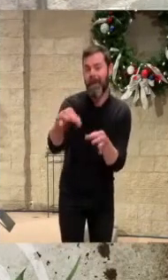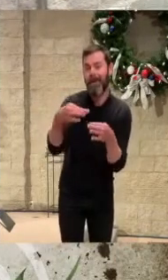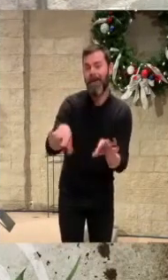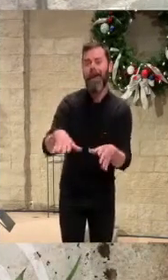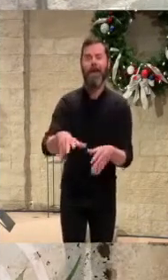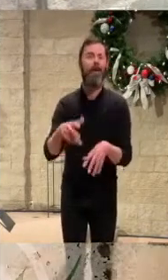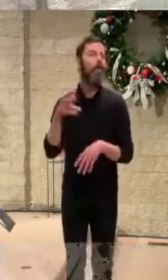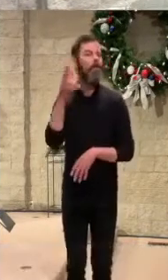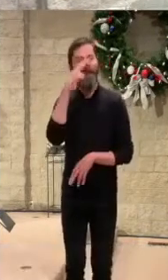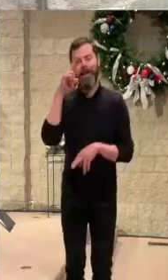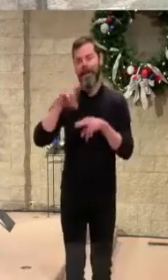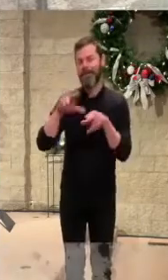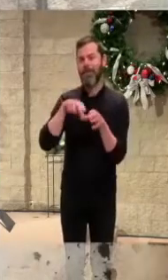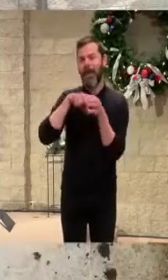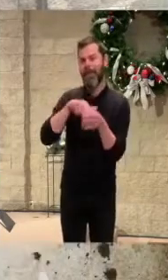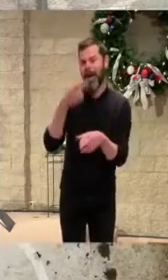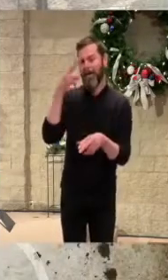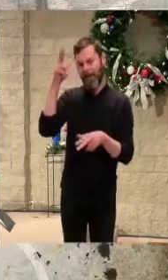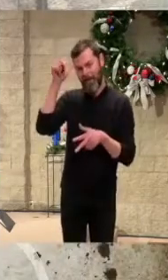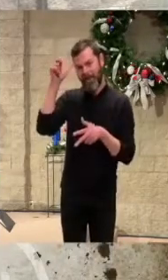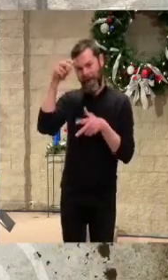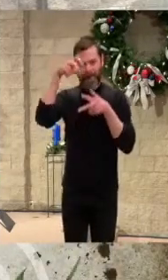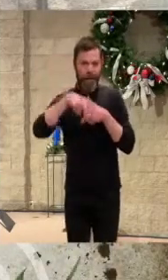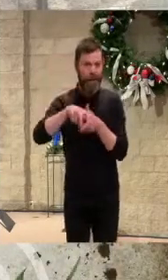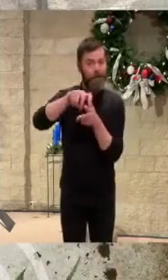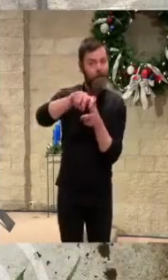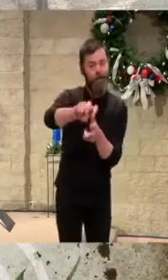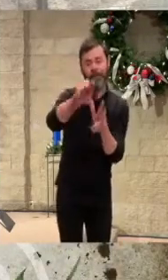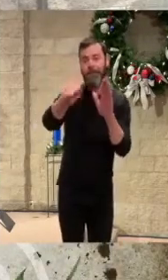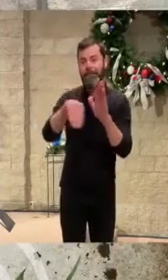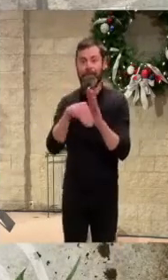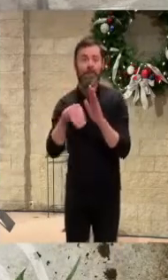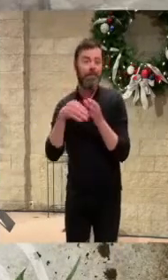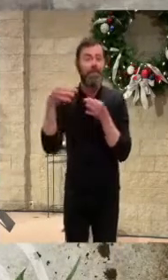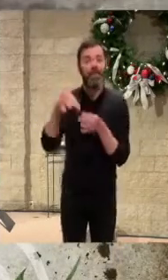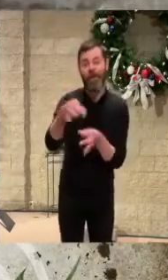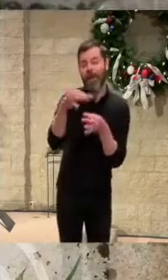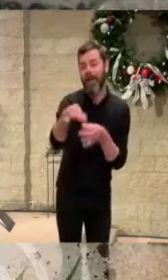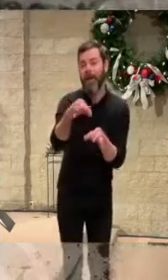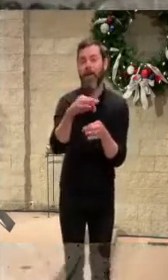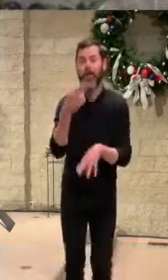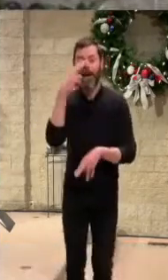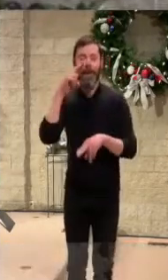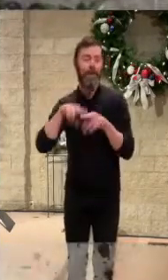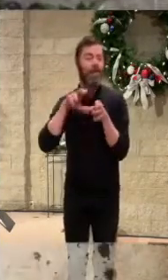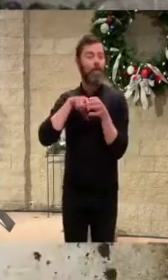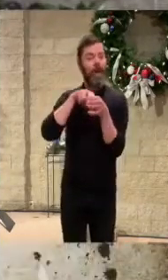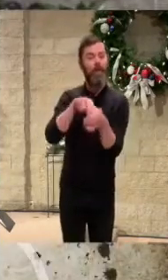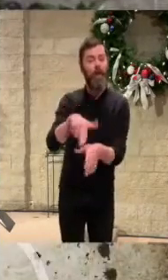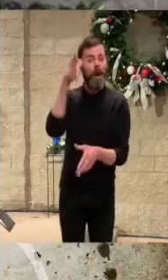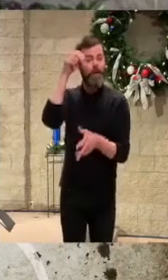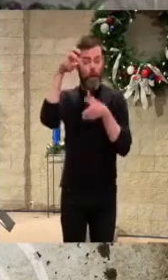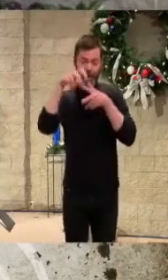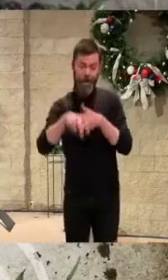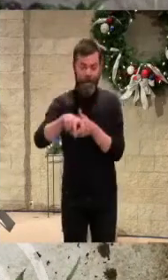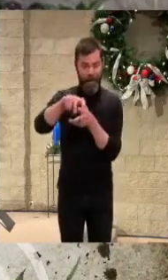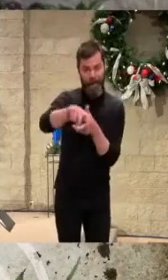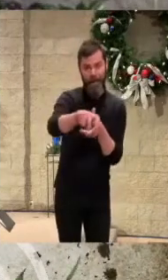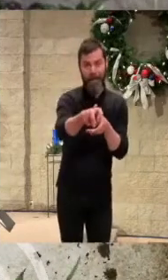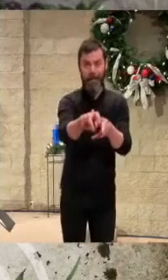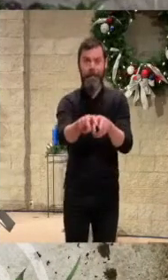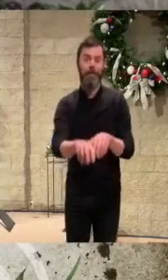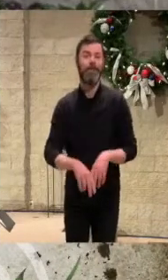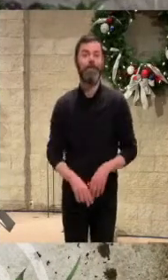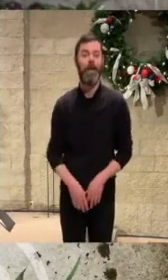Jingle bells, jingle all the way. What fun it is to ride in a one-horse open sleigh. Jingle bells, jingle all the way. Oh, what fun it is to ride in a one-horse open